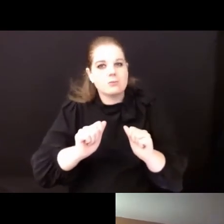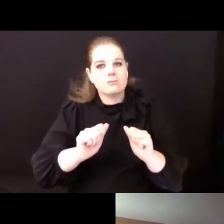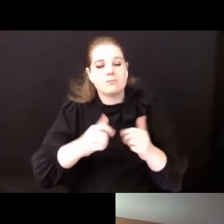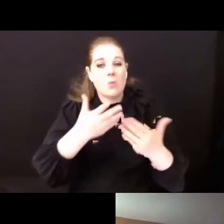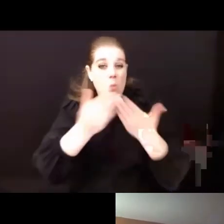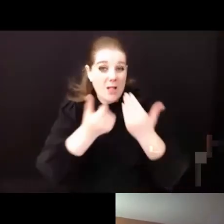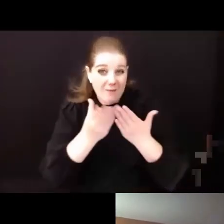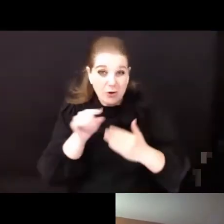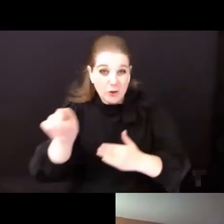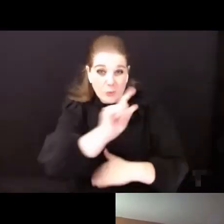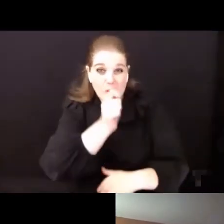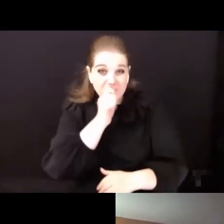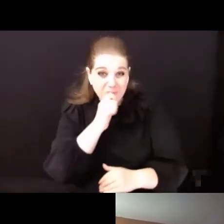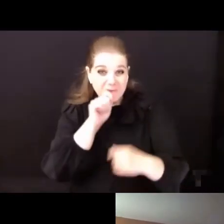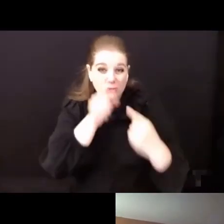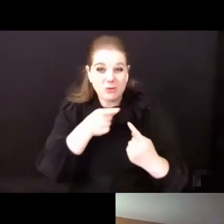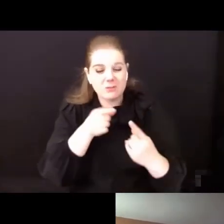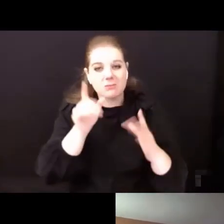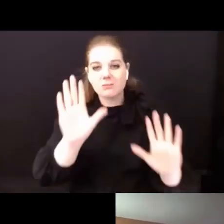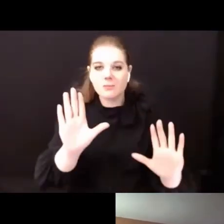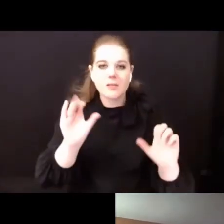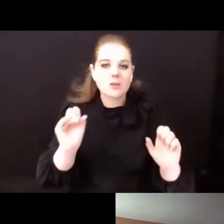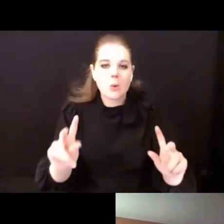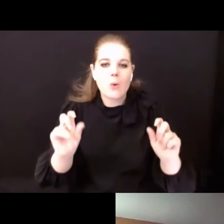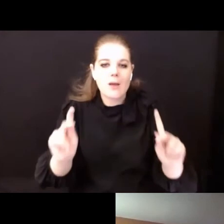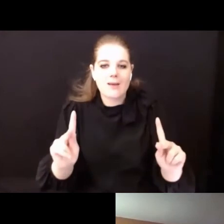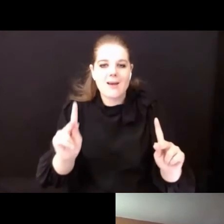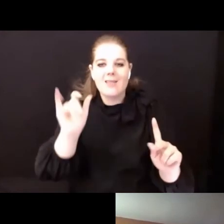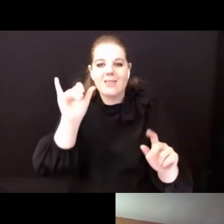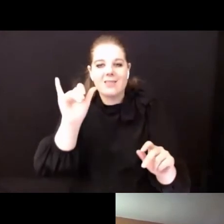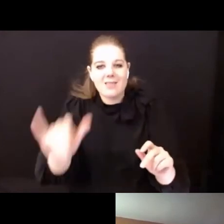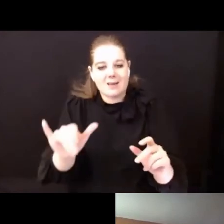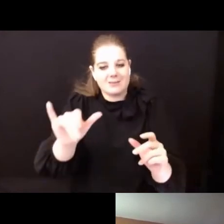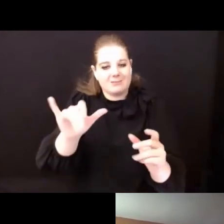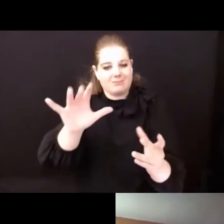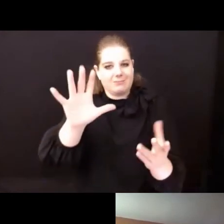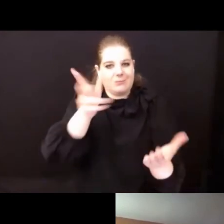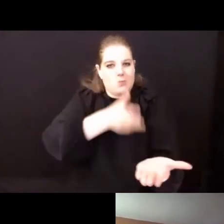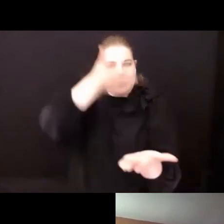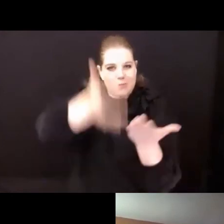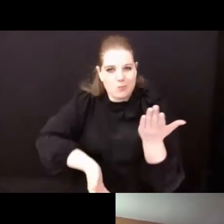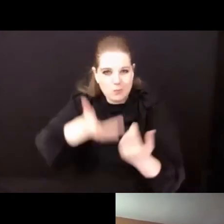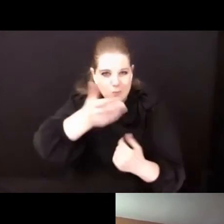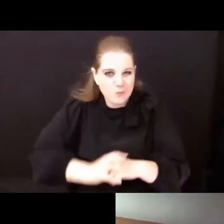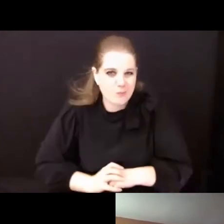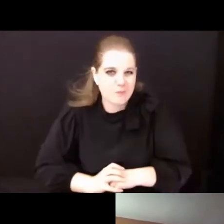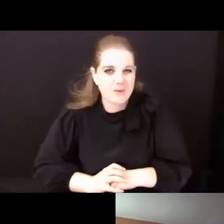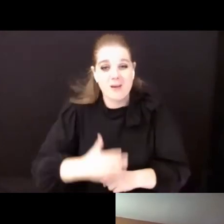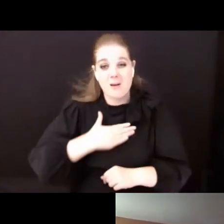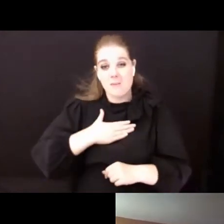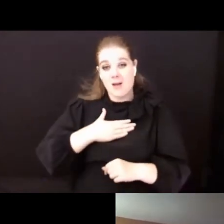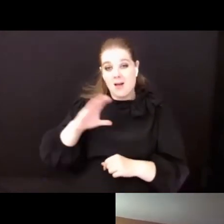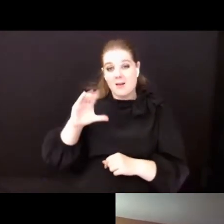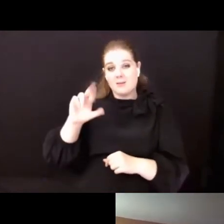with is okay. It's a part of you. My cerebral palsy is a part